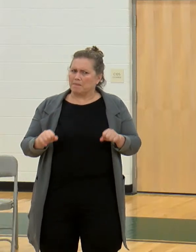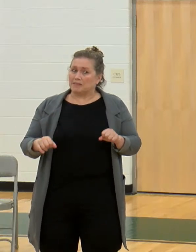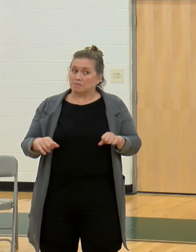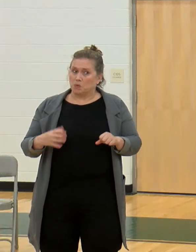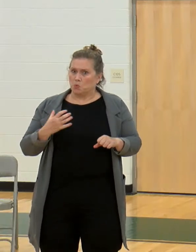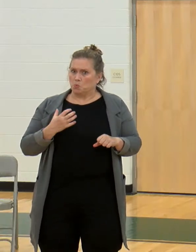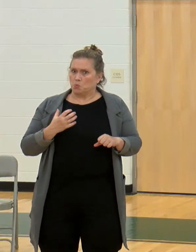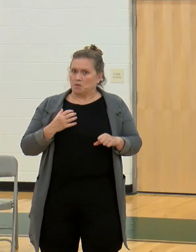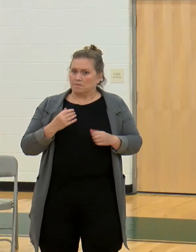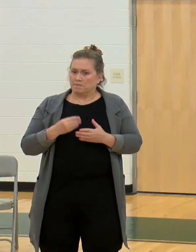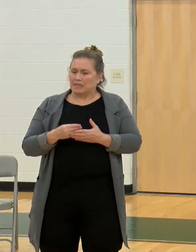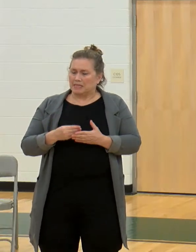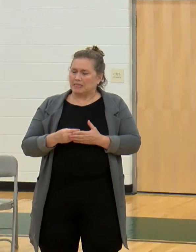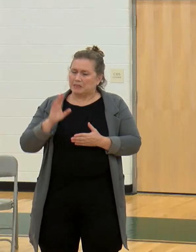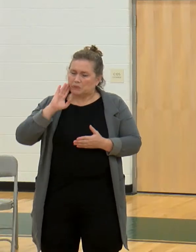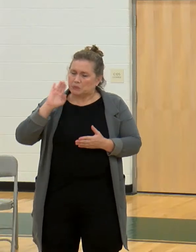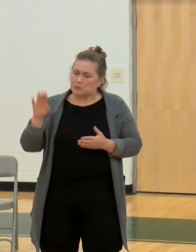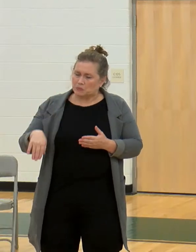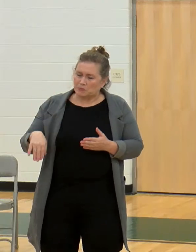budgetary